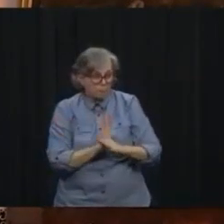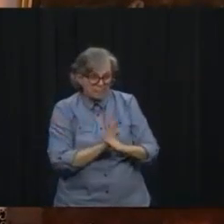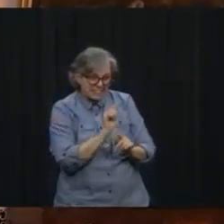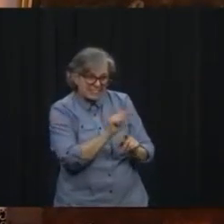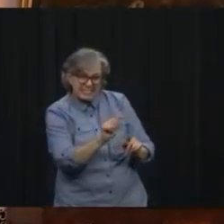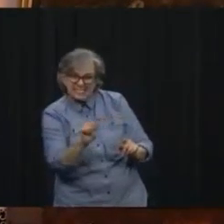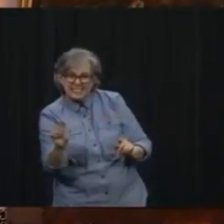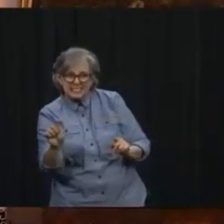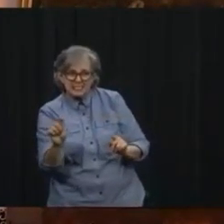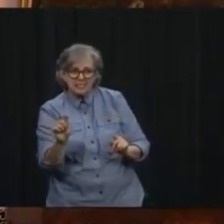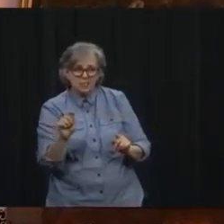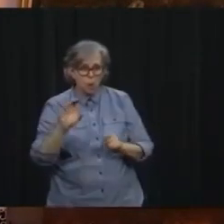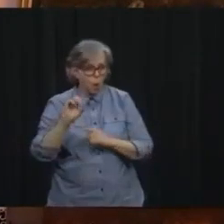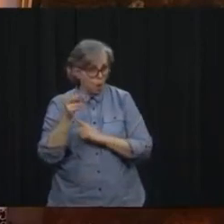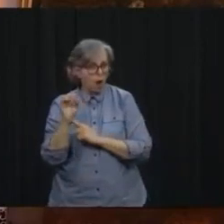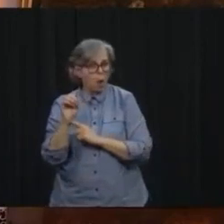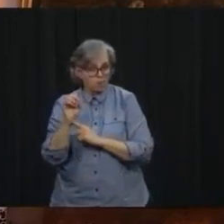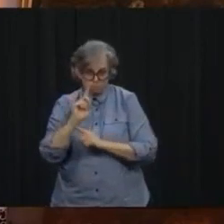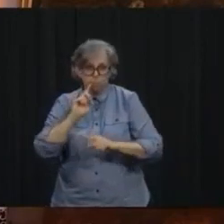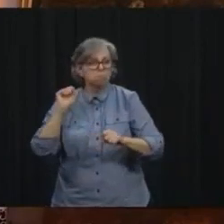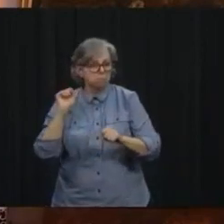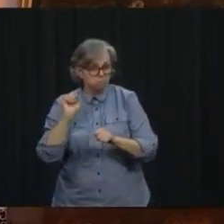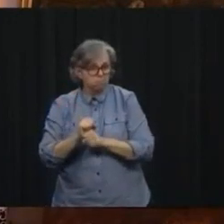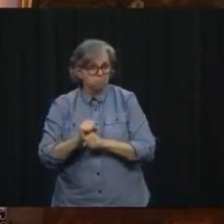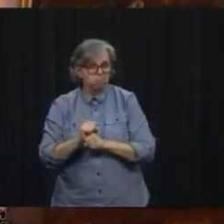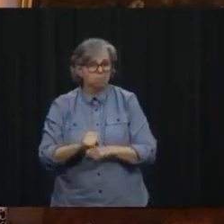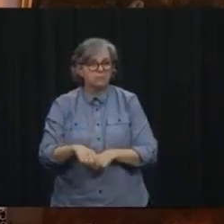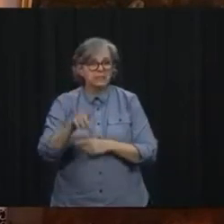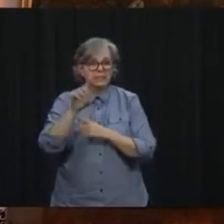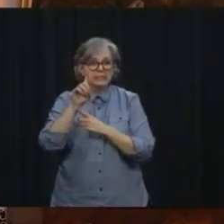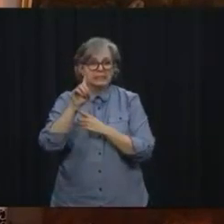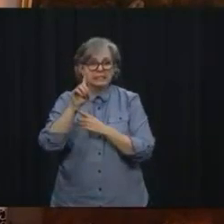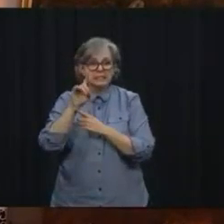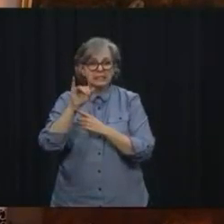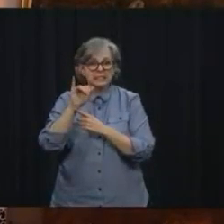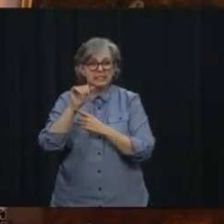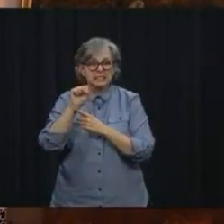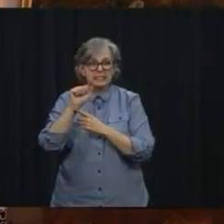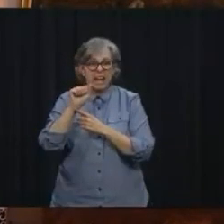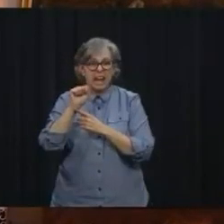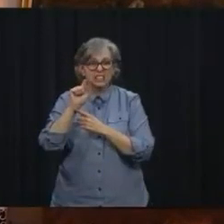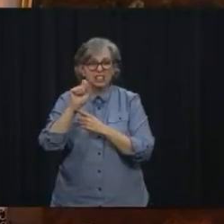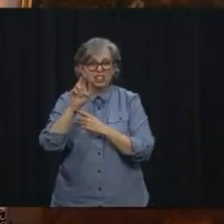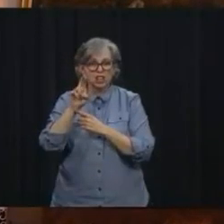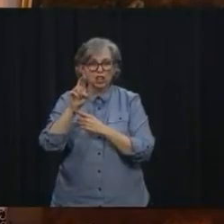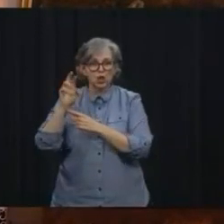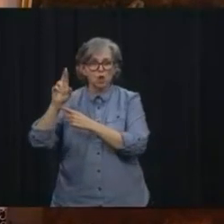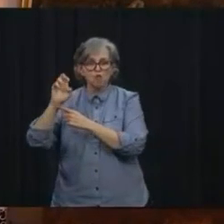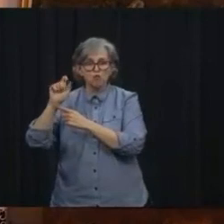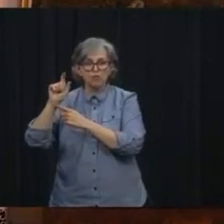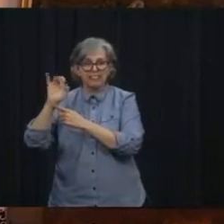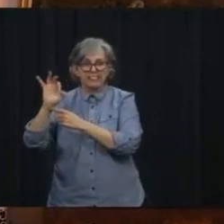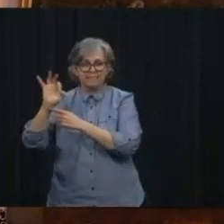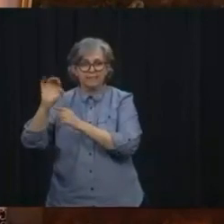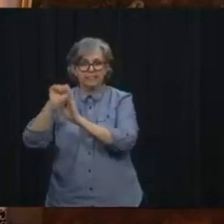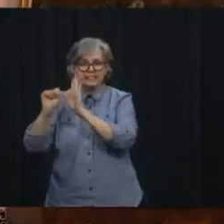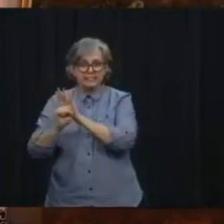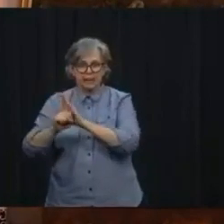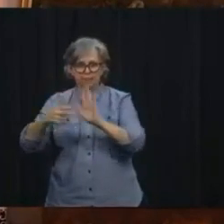need to provide larger loads of these vital products to